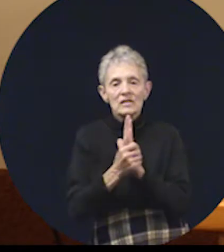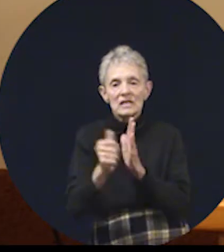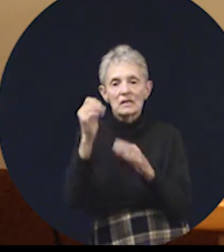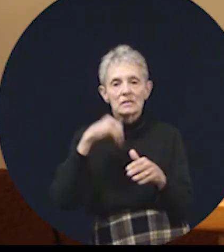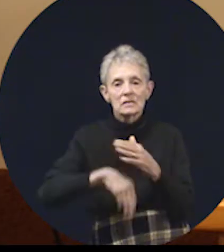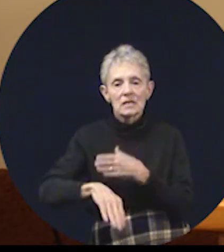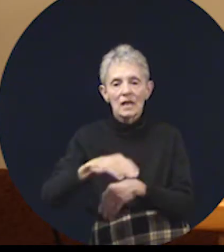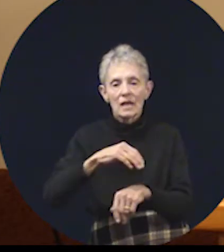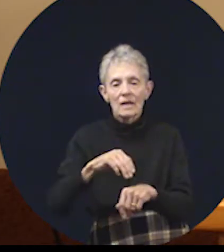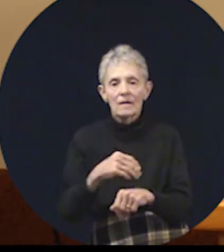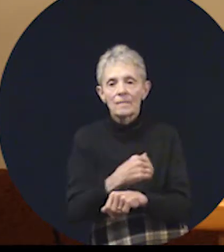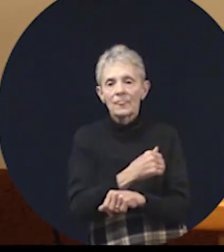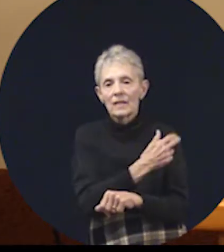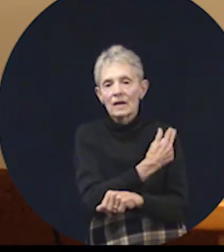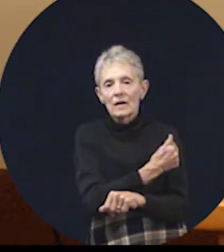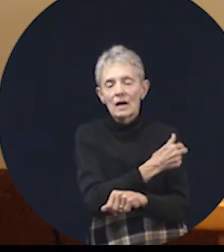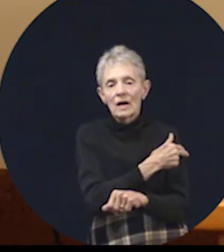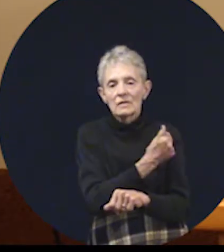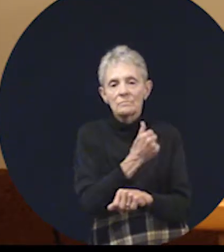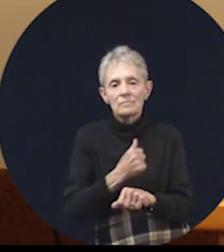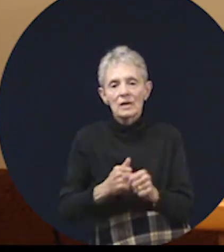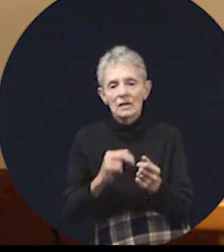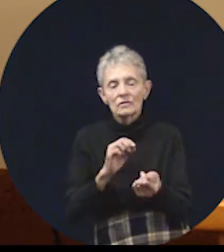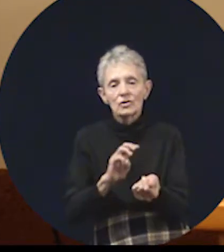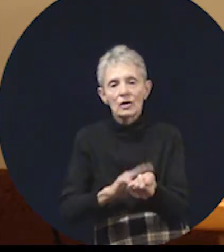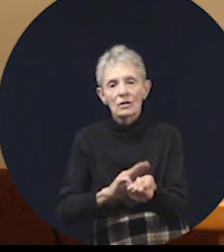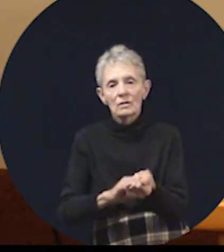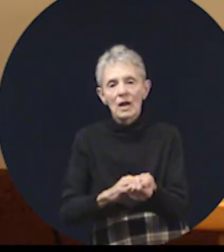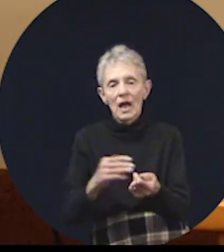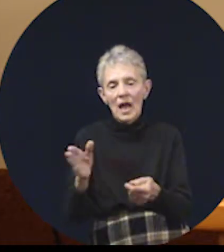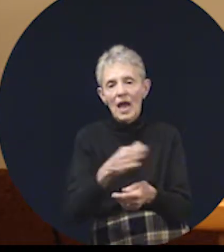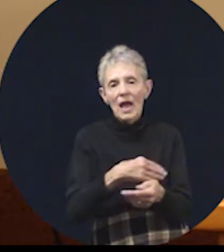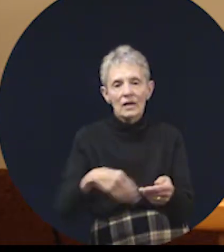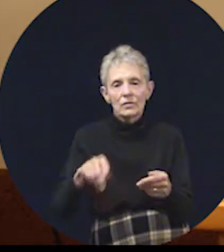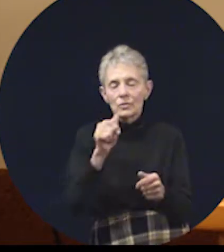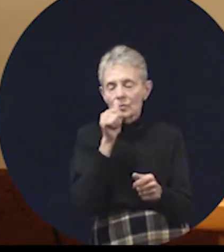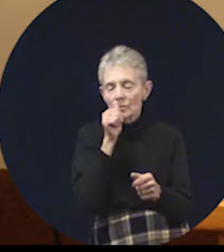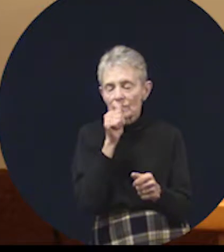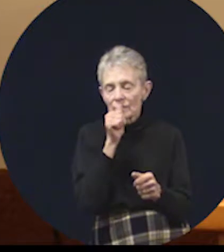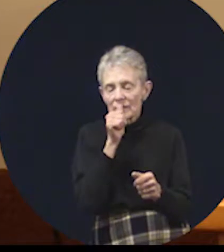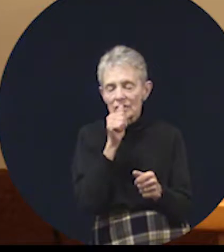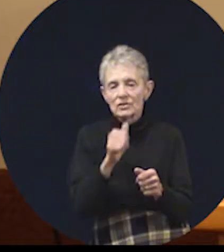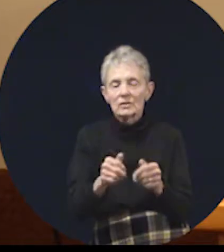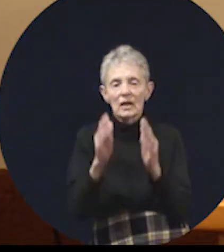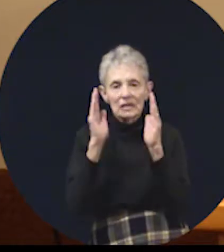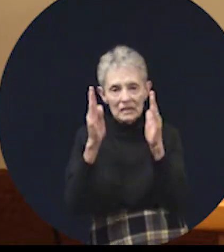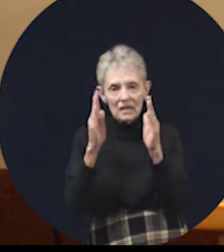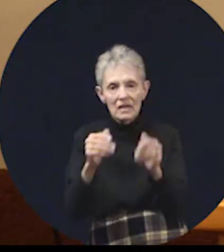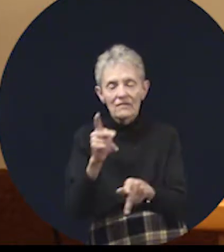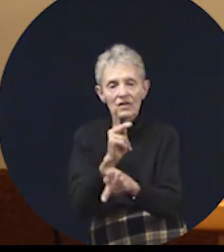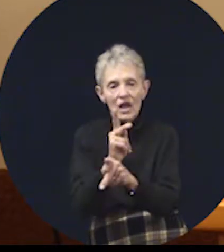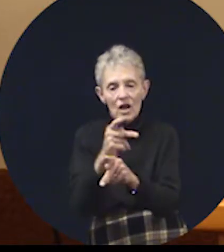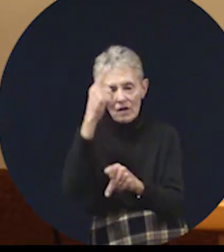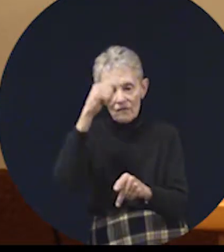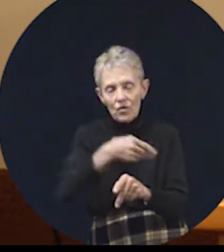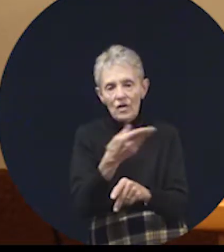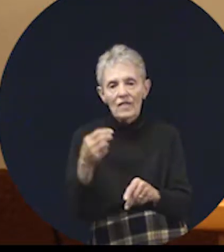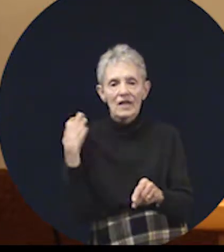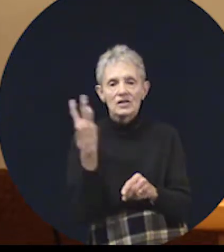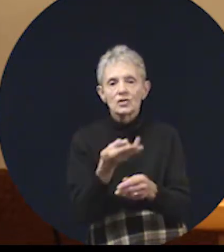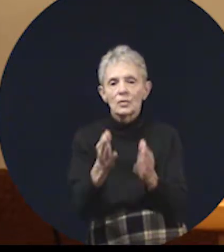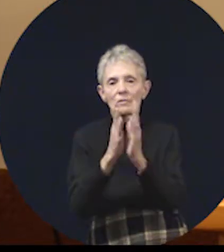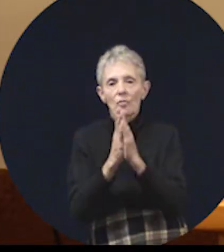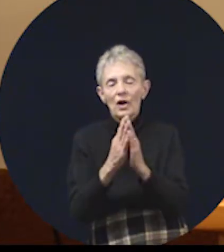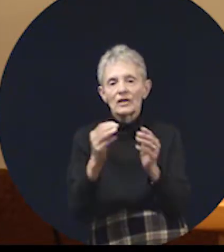medical sciences, and through patient and attentive care. For this we pray to the